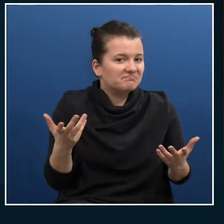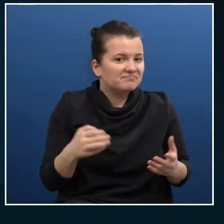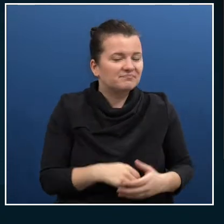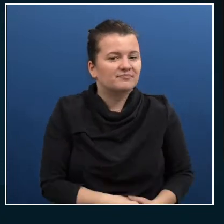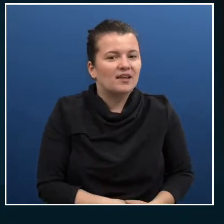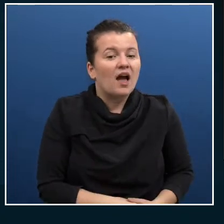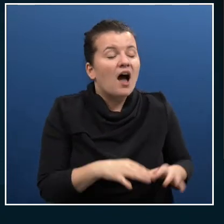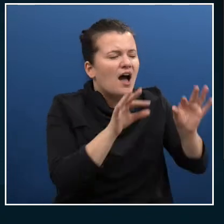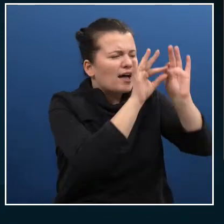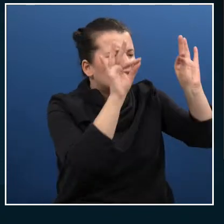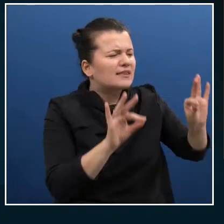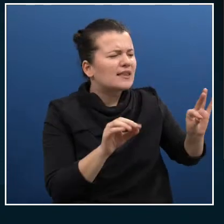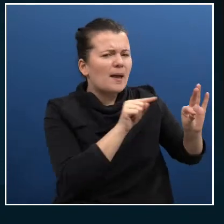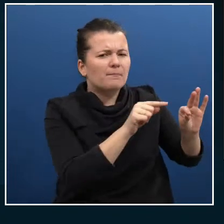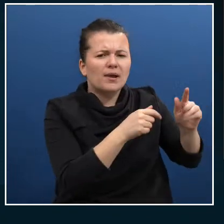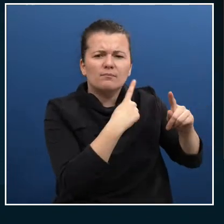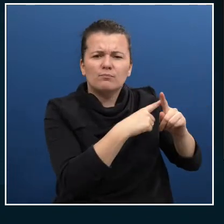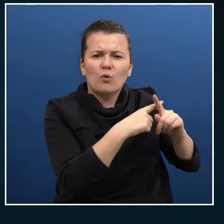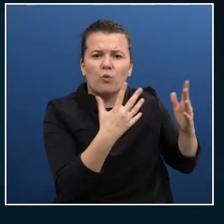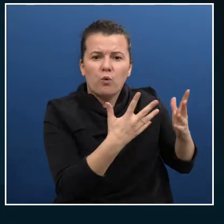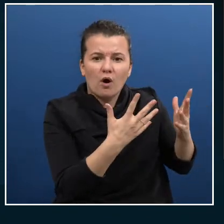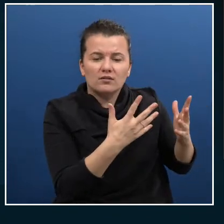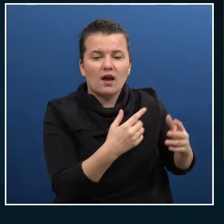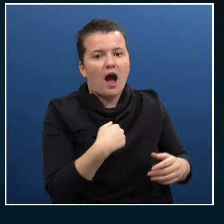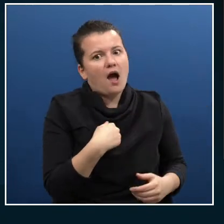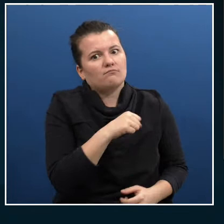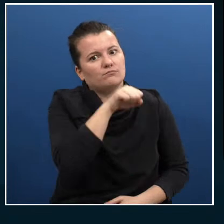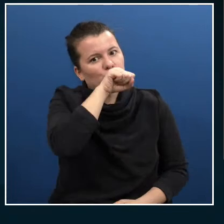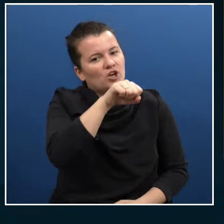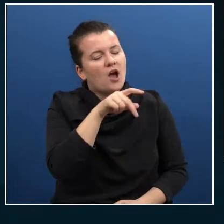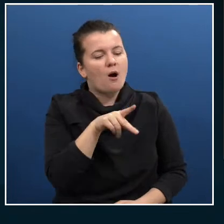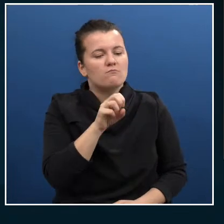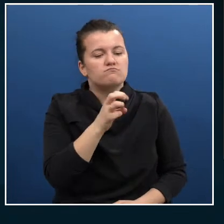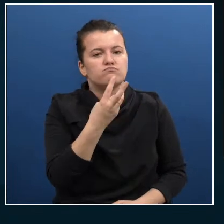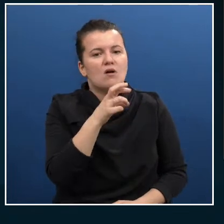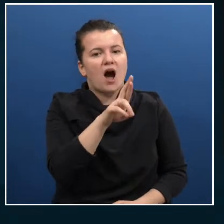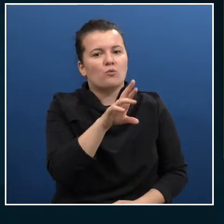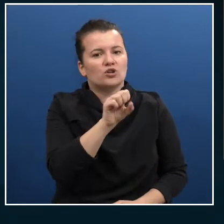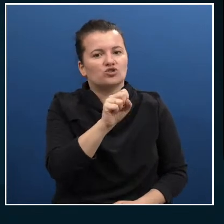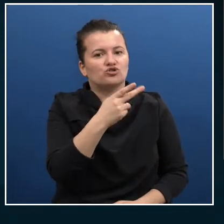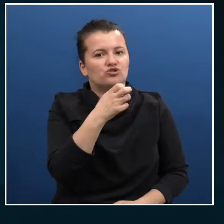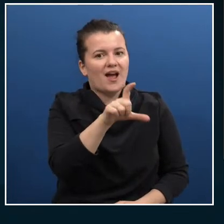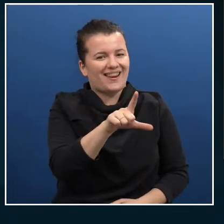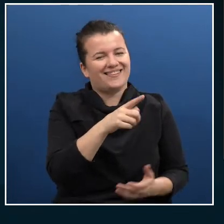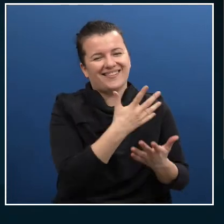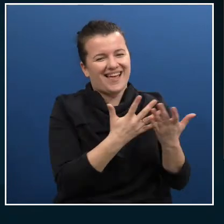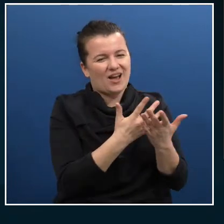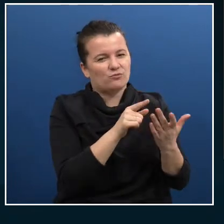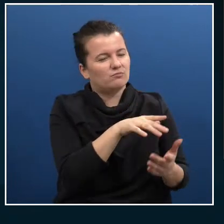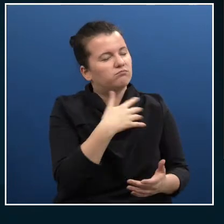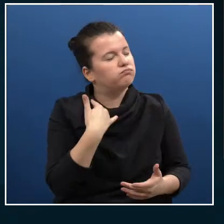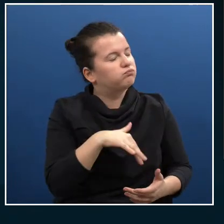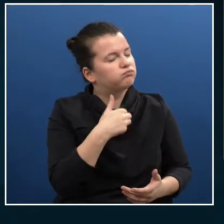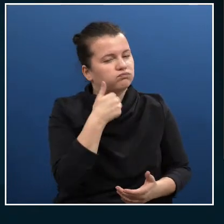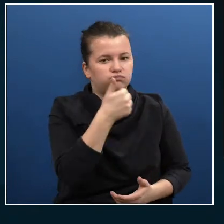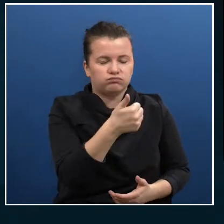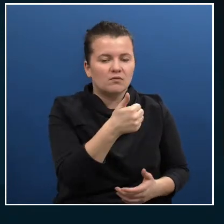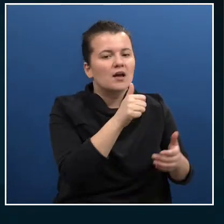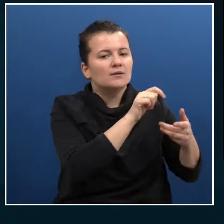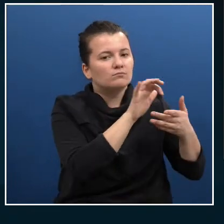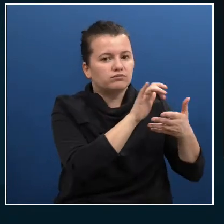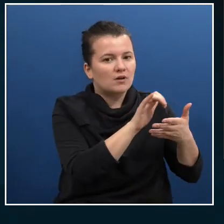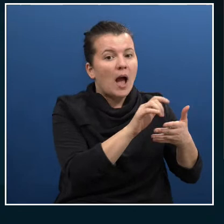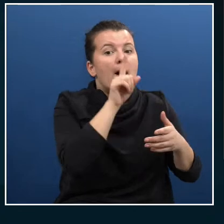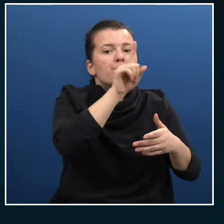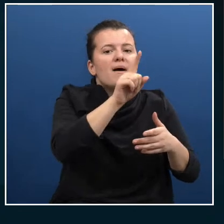incorporate that in, well, I love PowerShell as my scripting language, but in an automated process. So you just